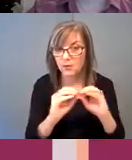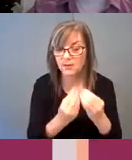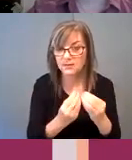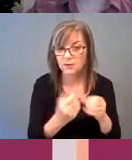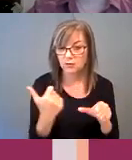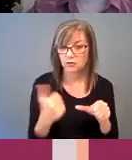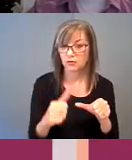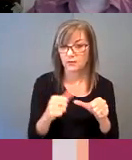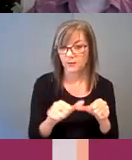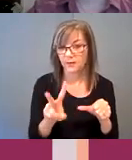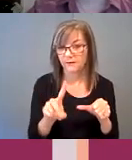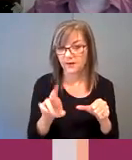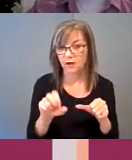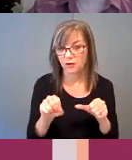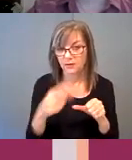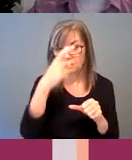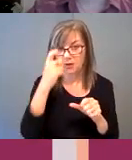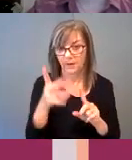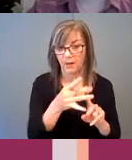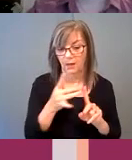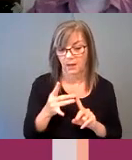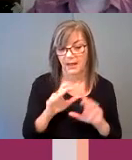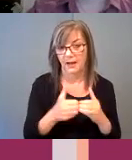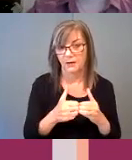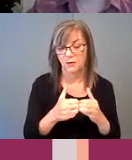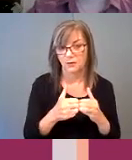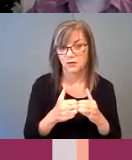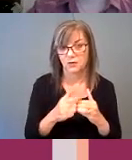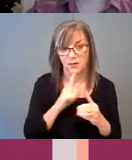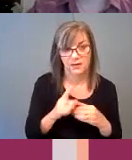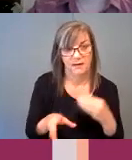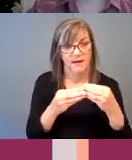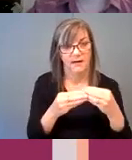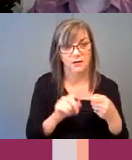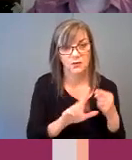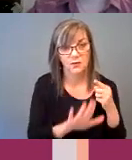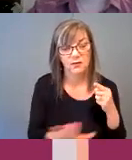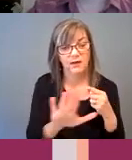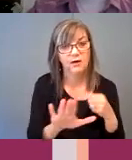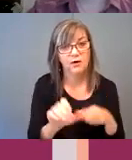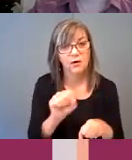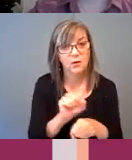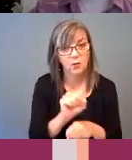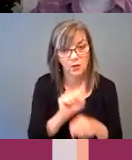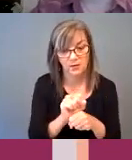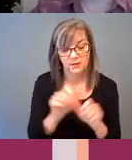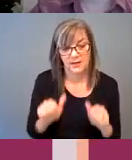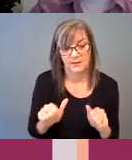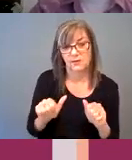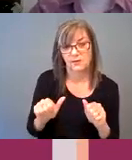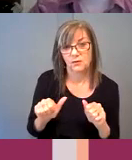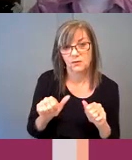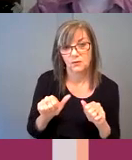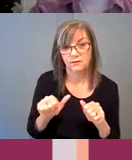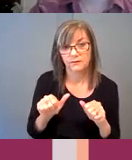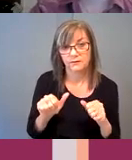finding avenues to build that into their work to activate and access those systems can